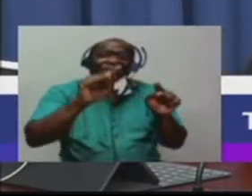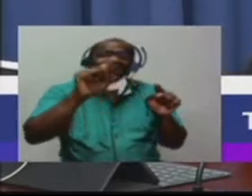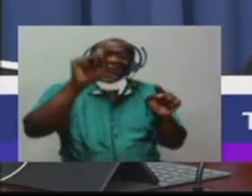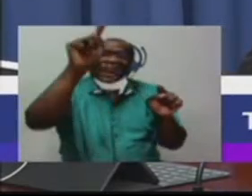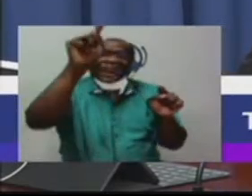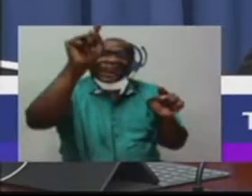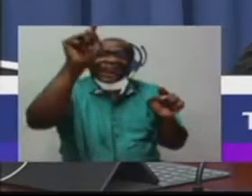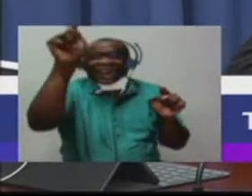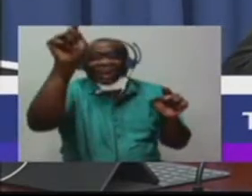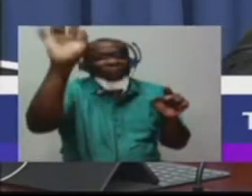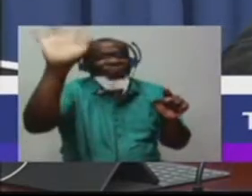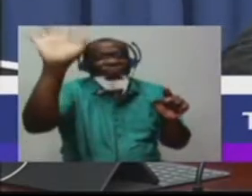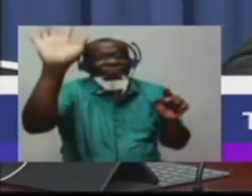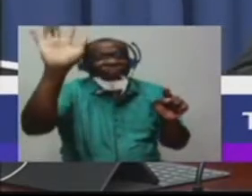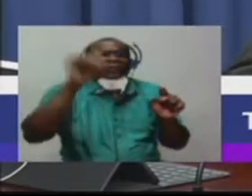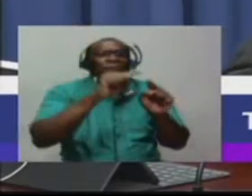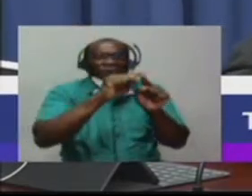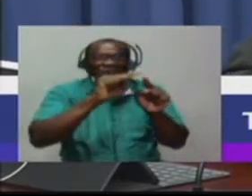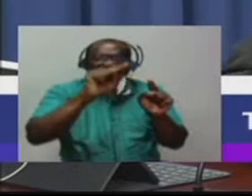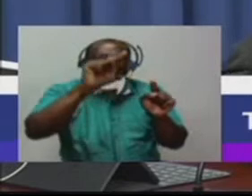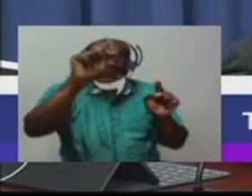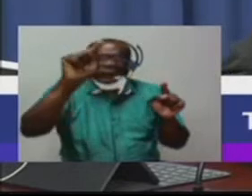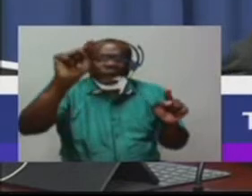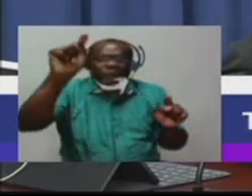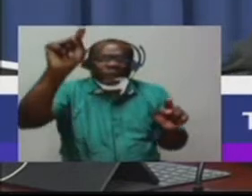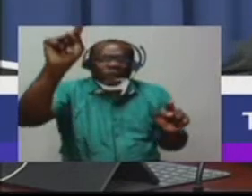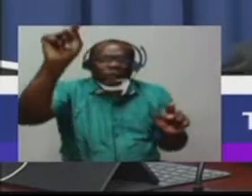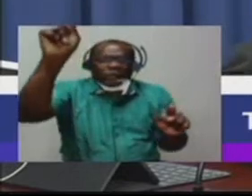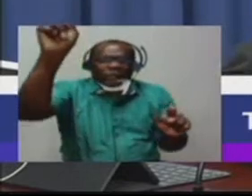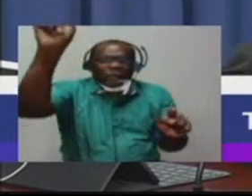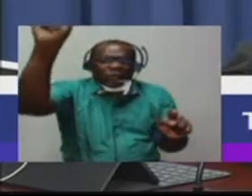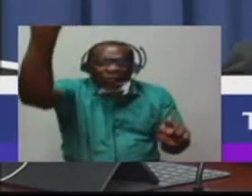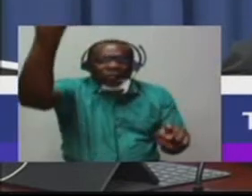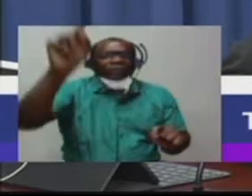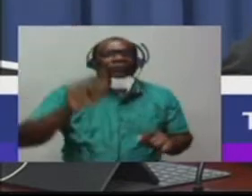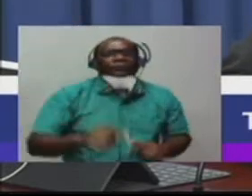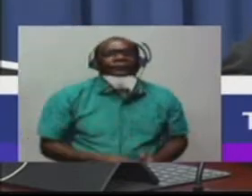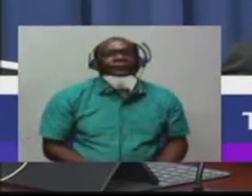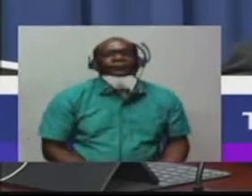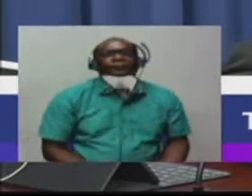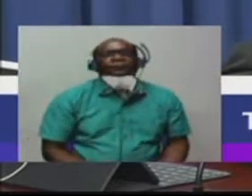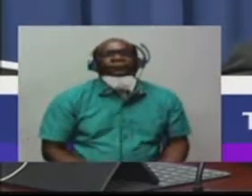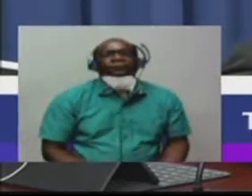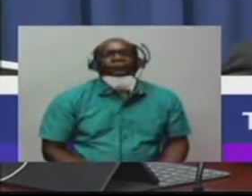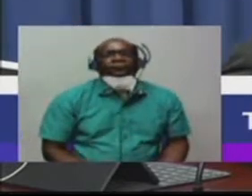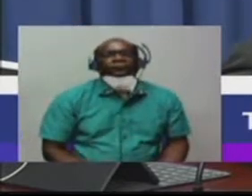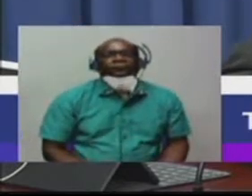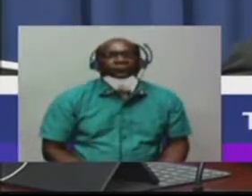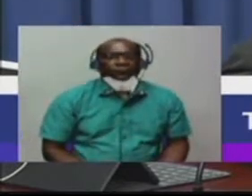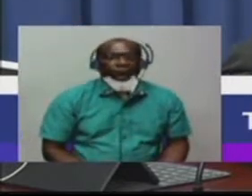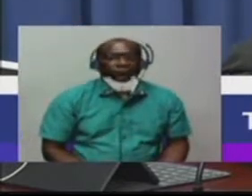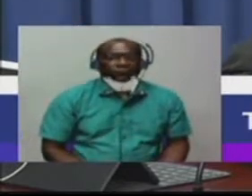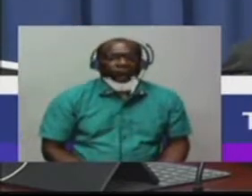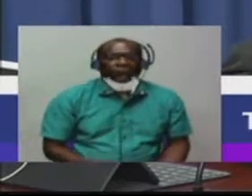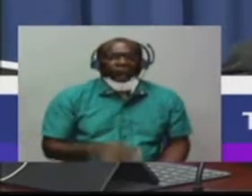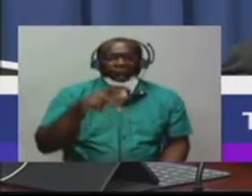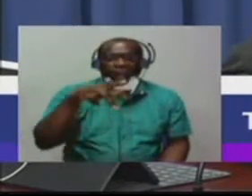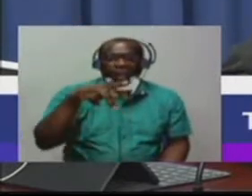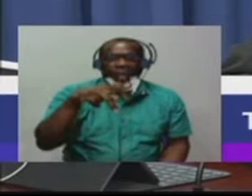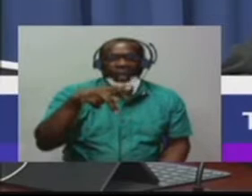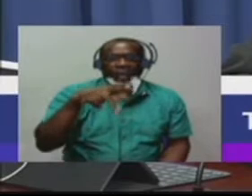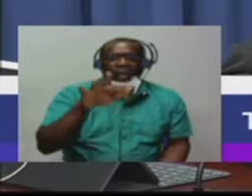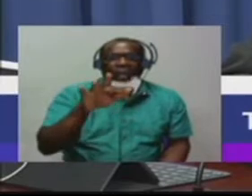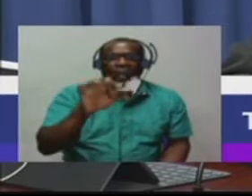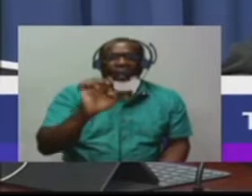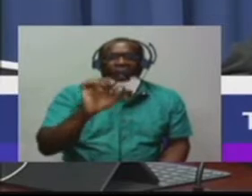attention now to the expanded reach of the Pfizer vaccines. The Pfizer vaccines was a